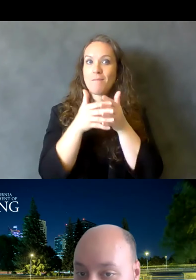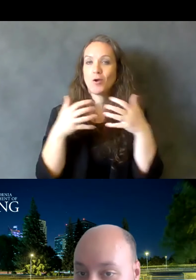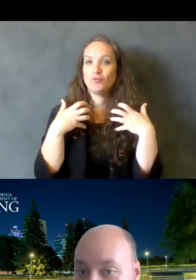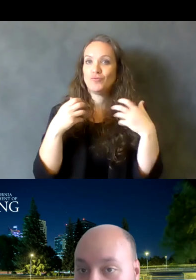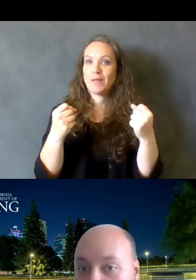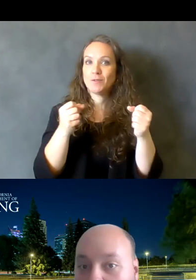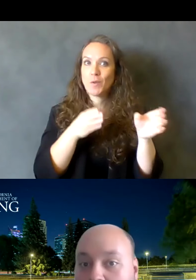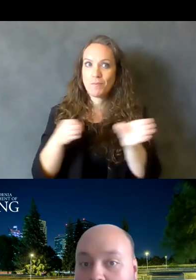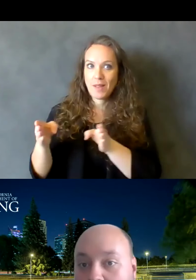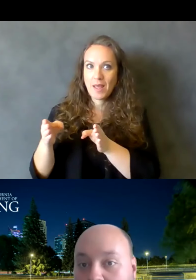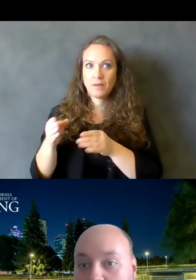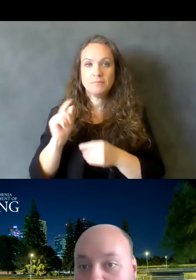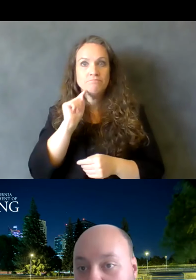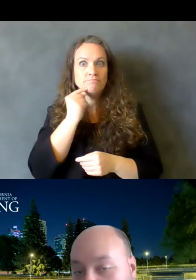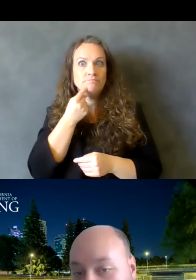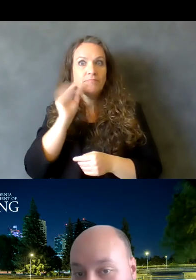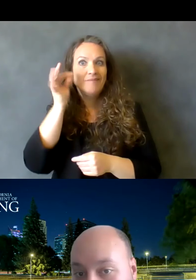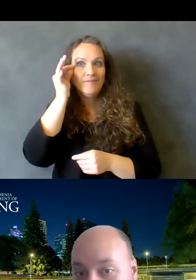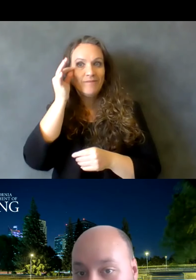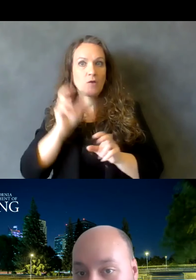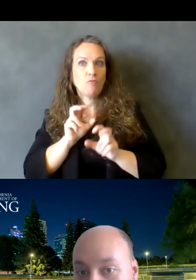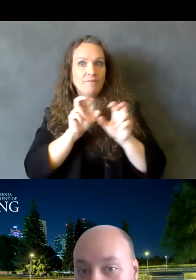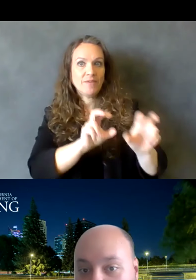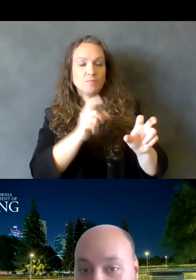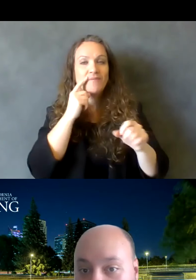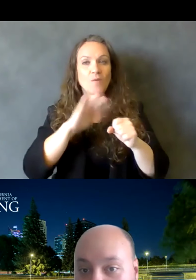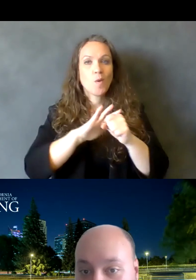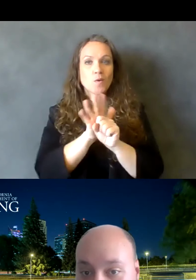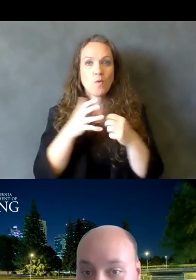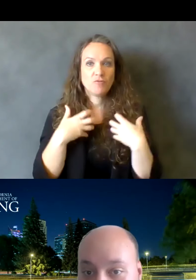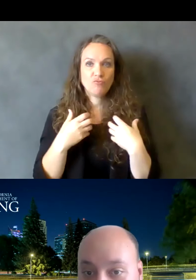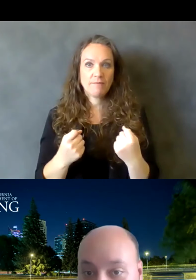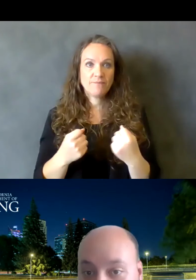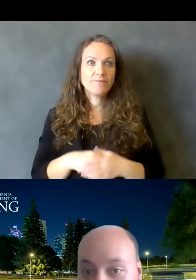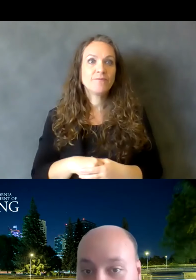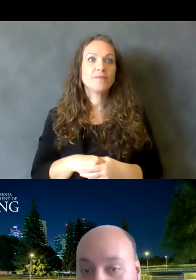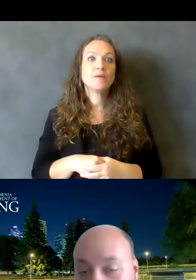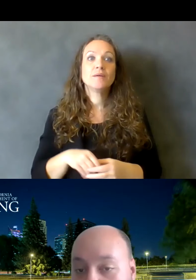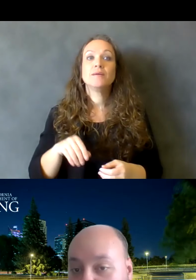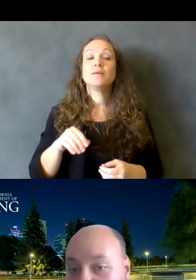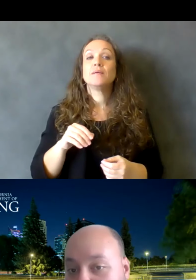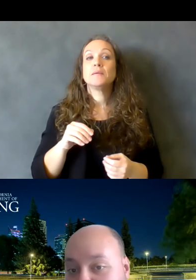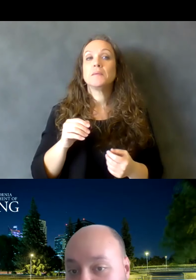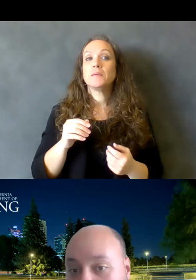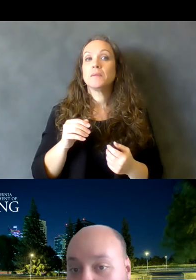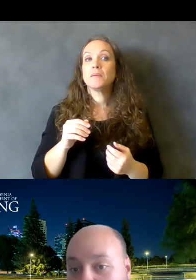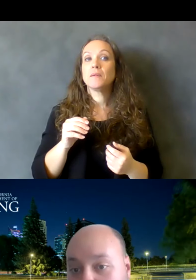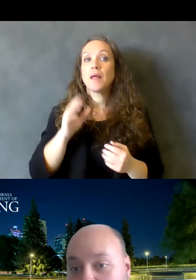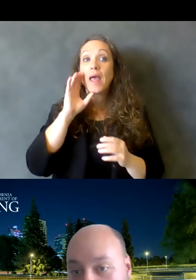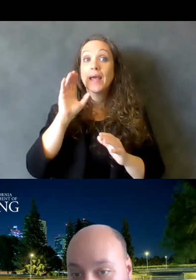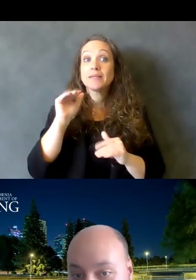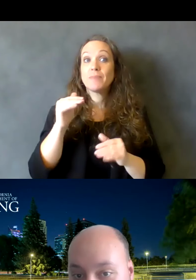federal investment for COVID relief funding. CDA is estimated to receive